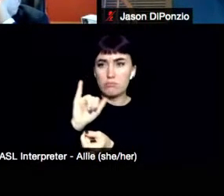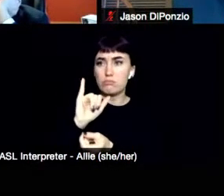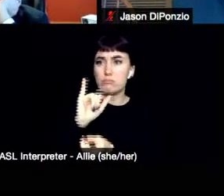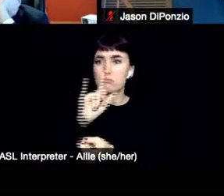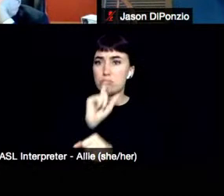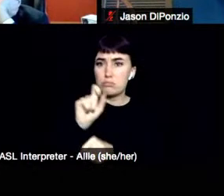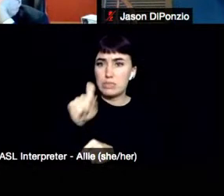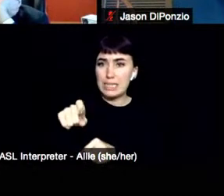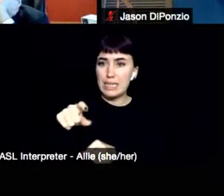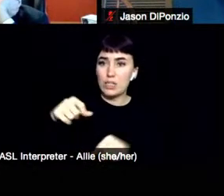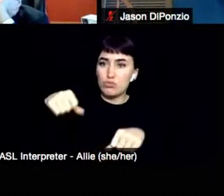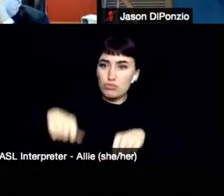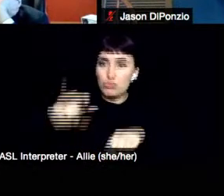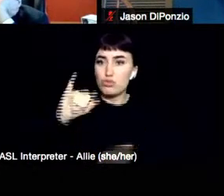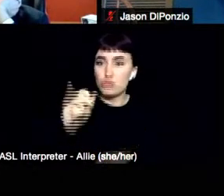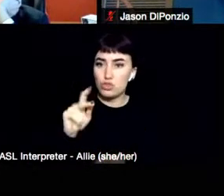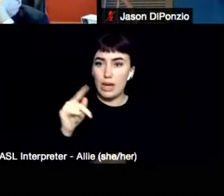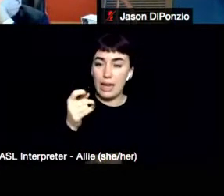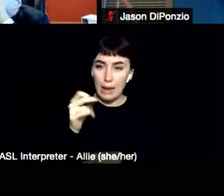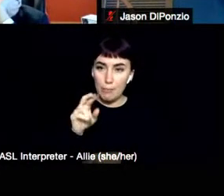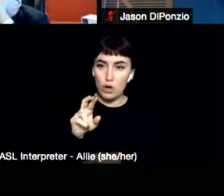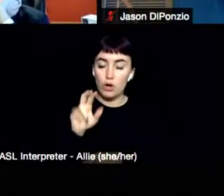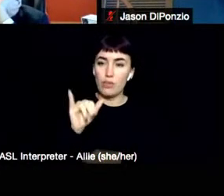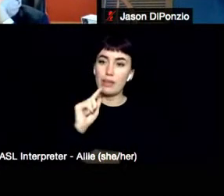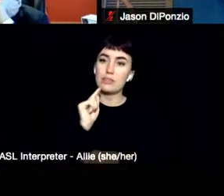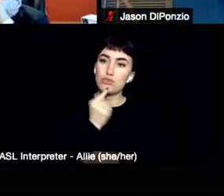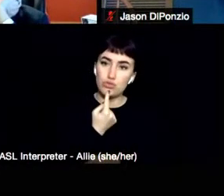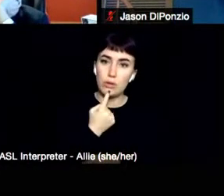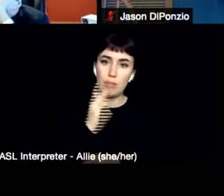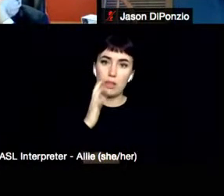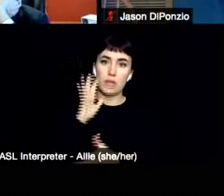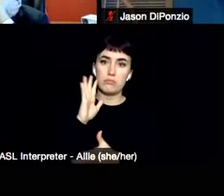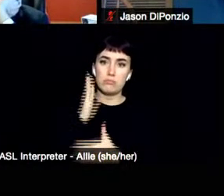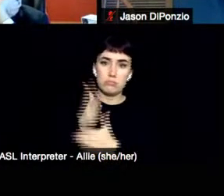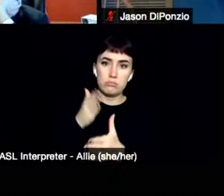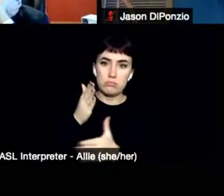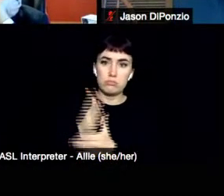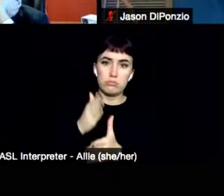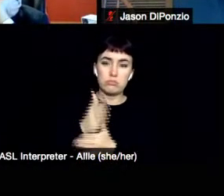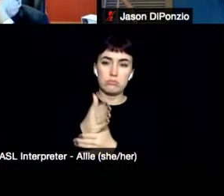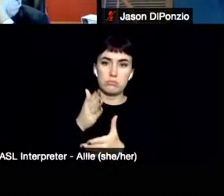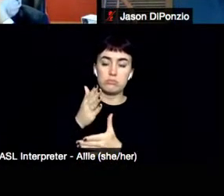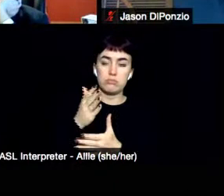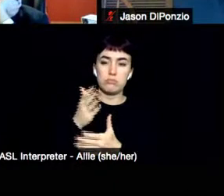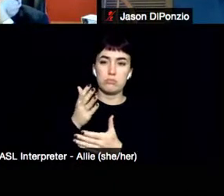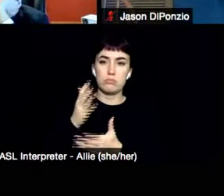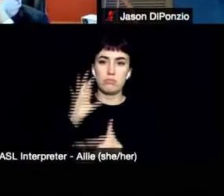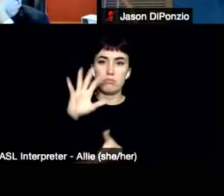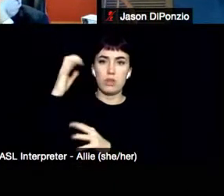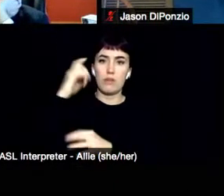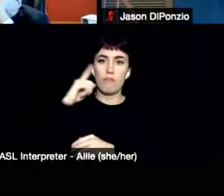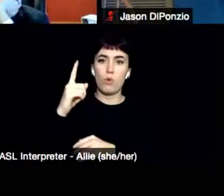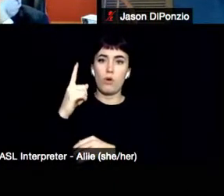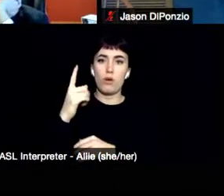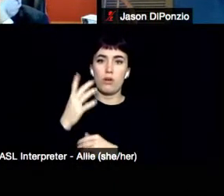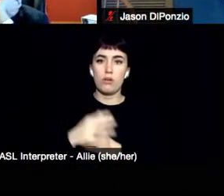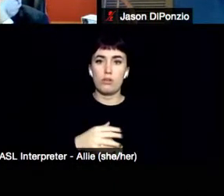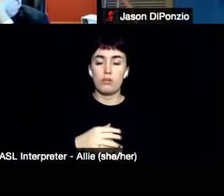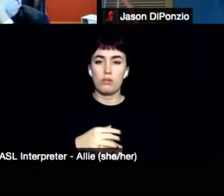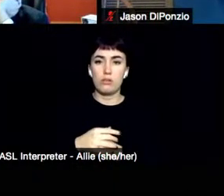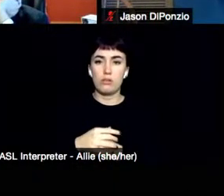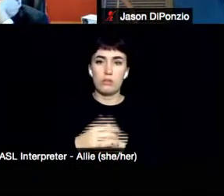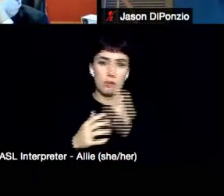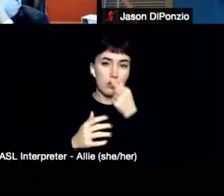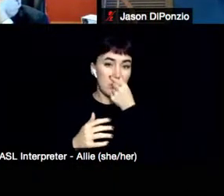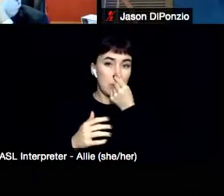need jackhammering? Obviously, that would be extremely disruptive. In terms of the lighting on this,